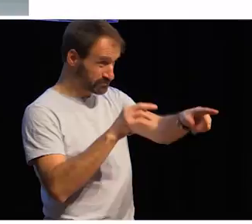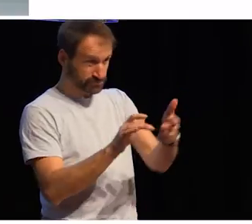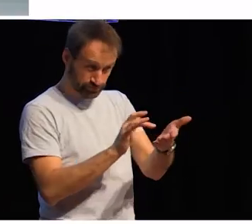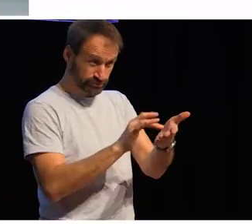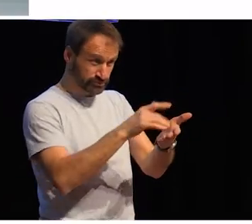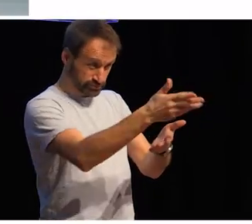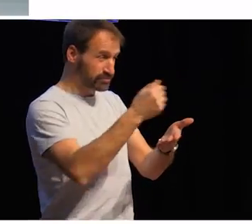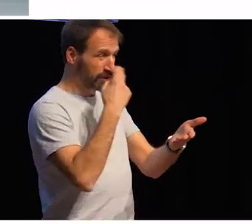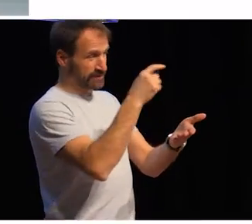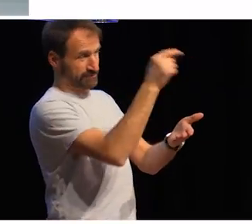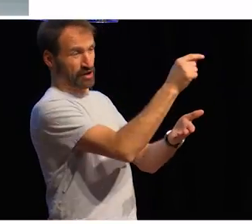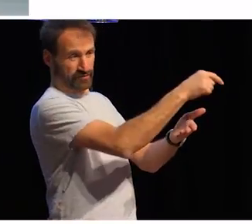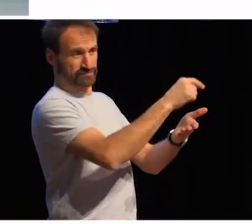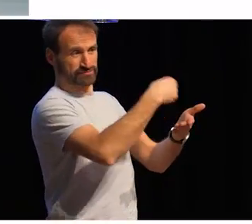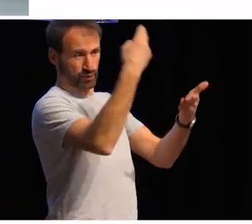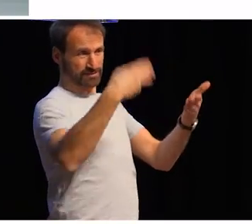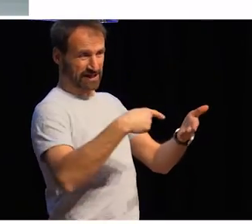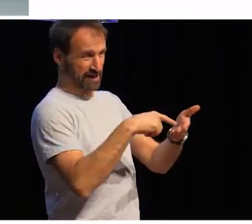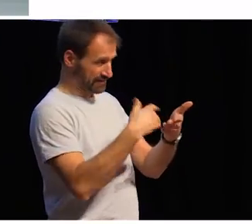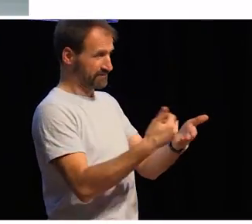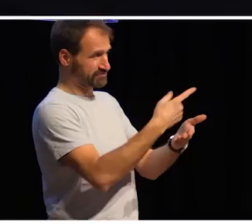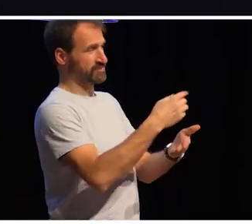a private IP address,